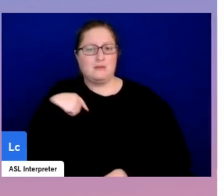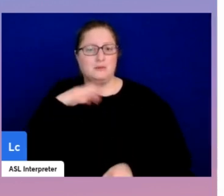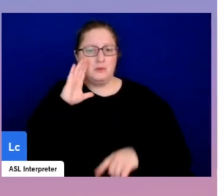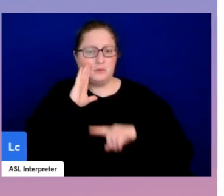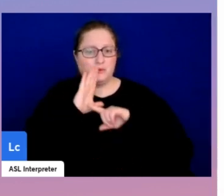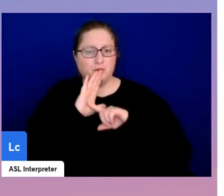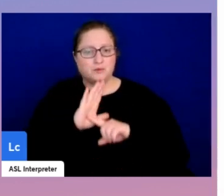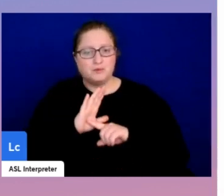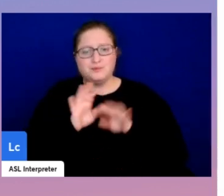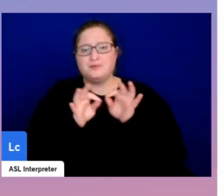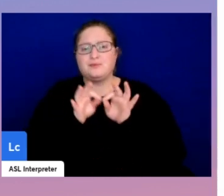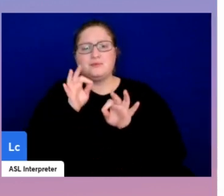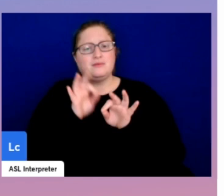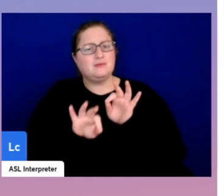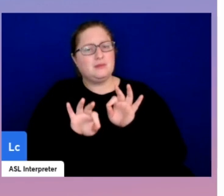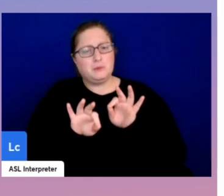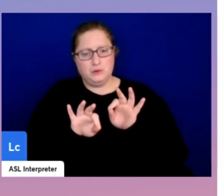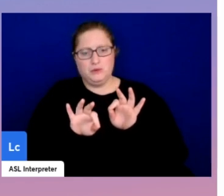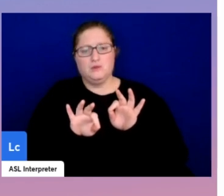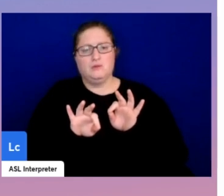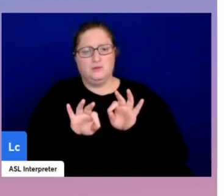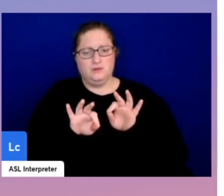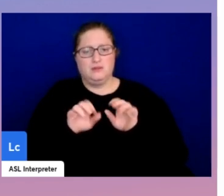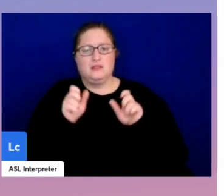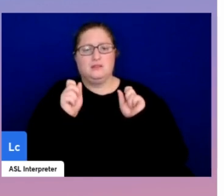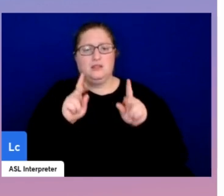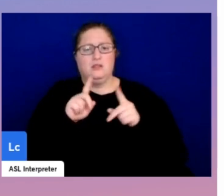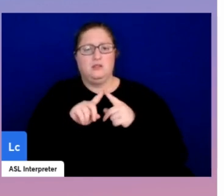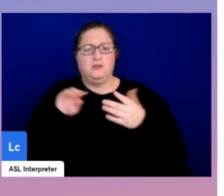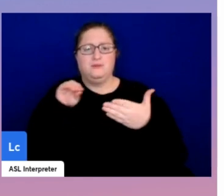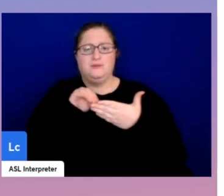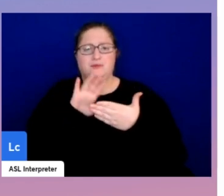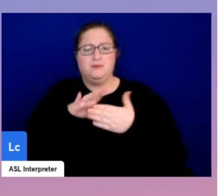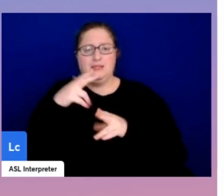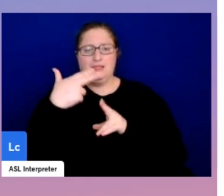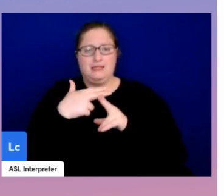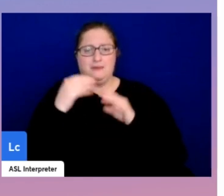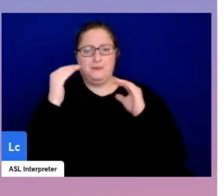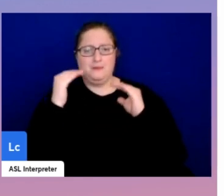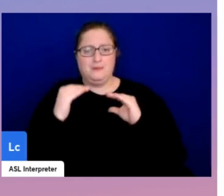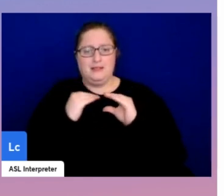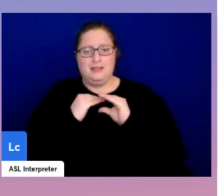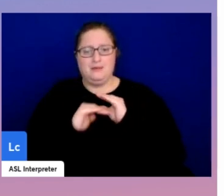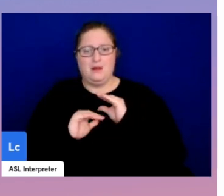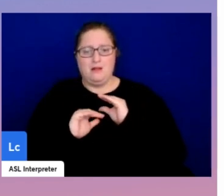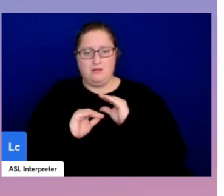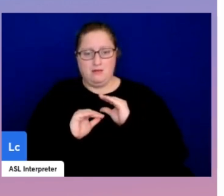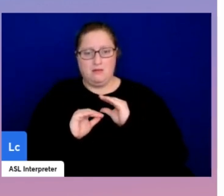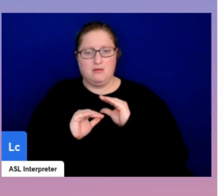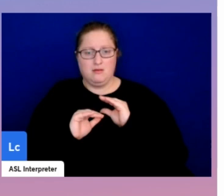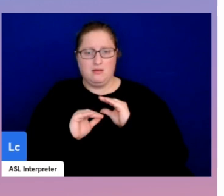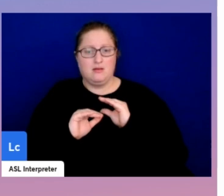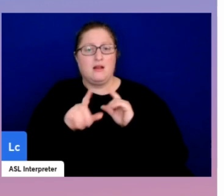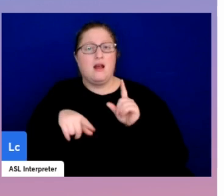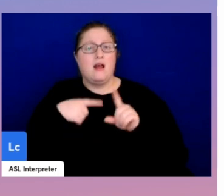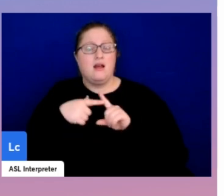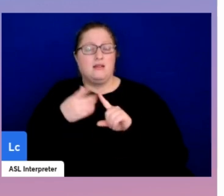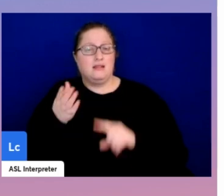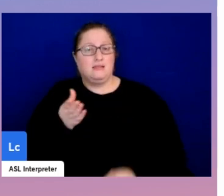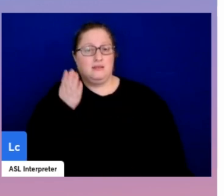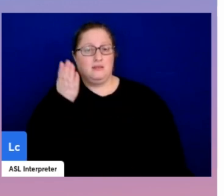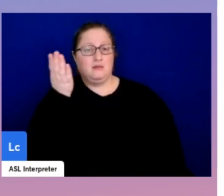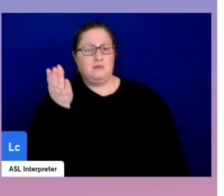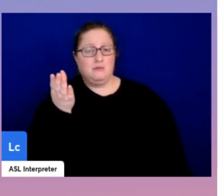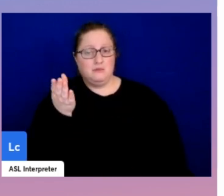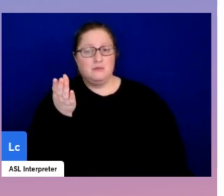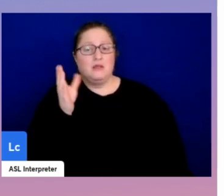It's a simple Flask application that allows me to input a name and an email address. I can then submit that, which is going to go do a